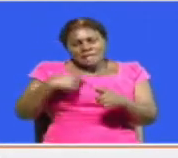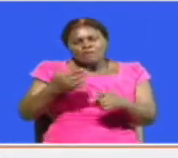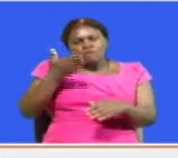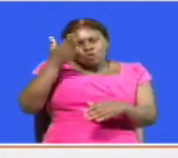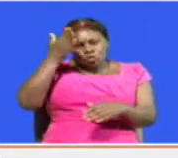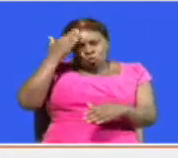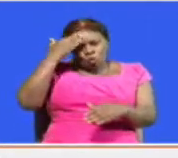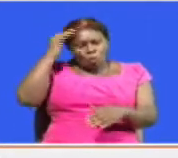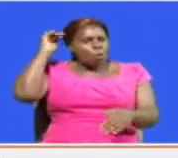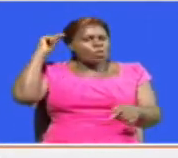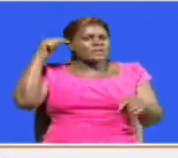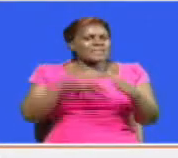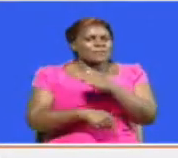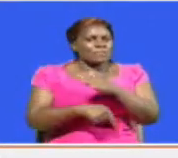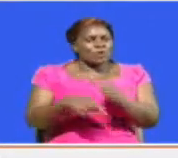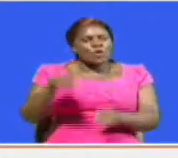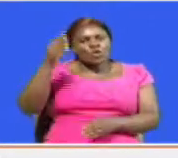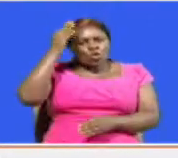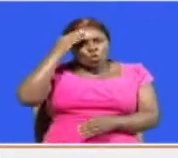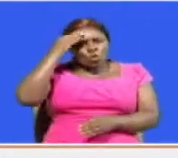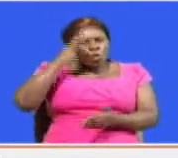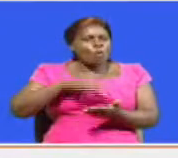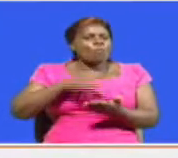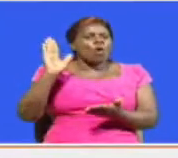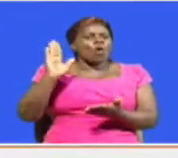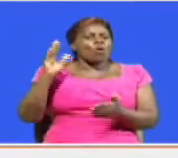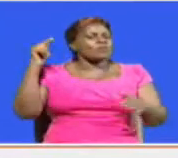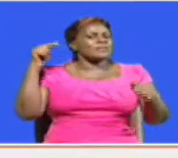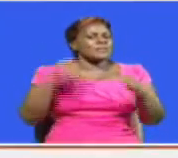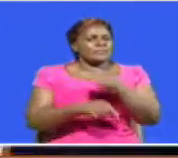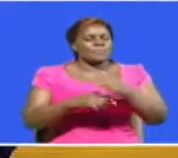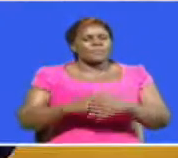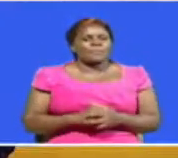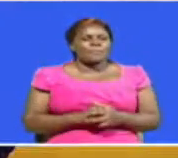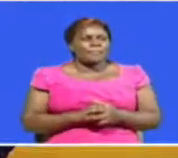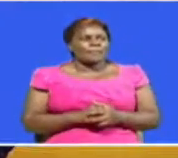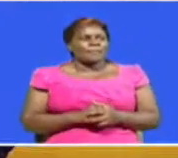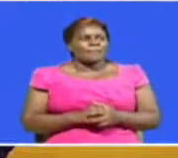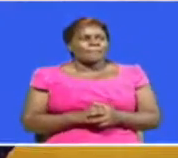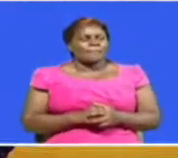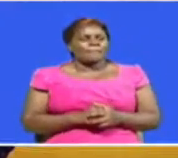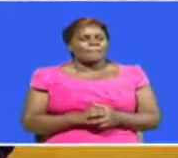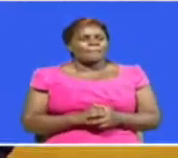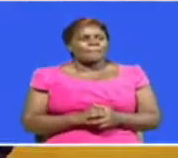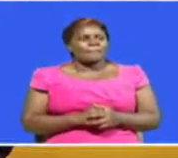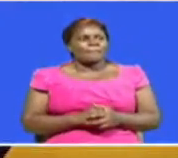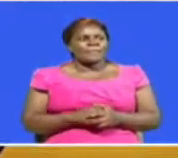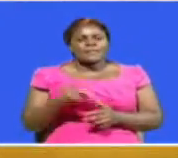sana. Tujua sana paka ndani. Na makala ya pili ya mashindano ya